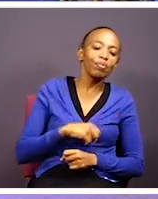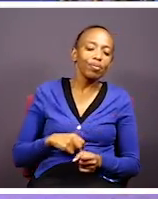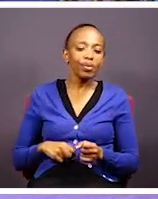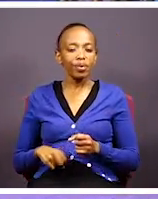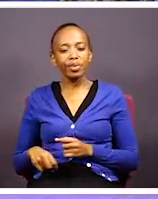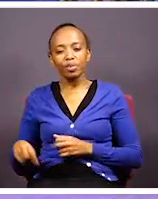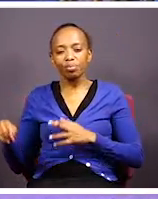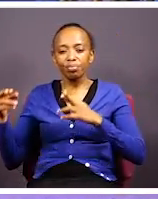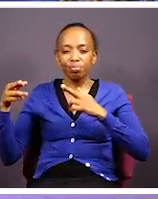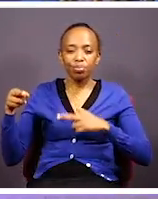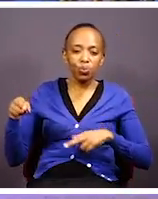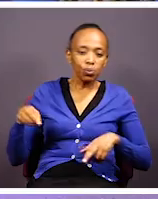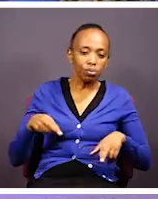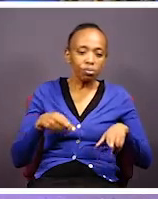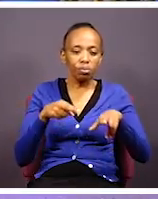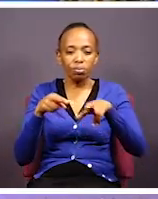okay